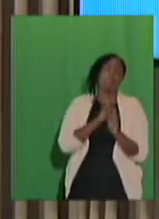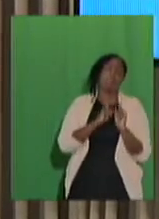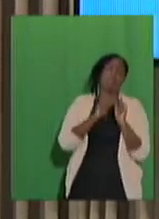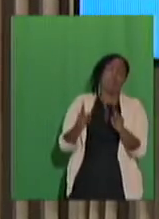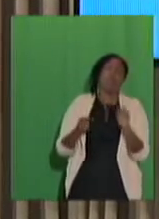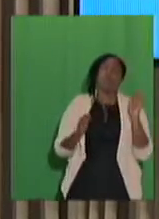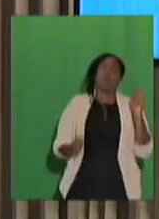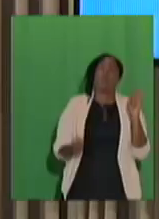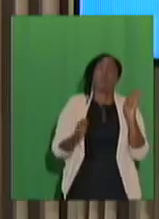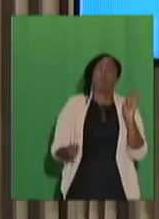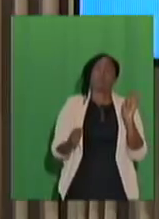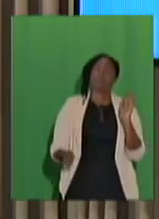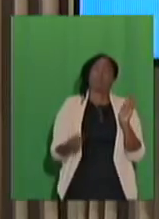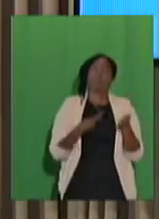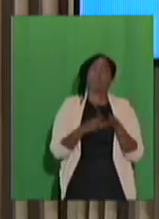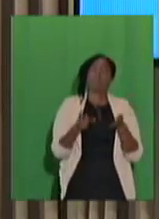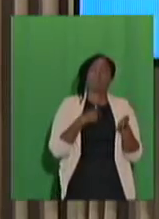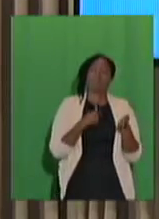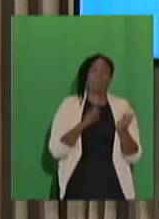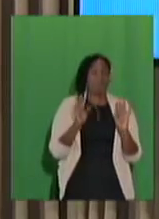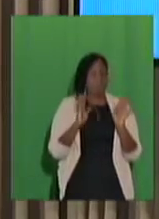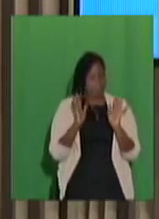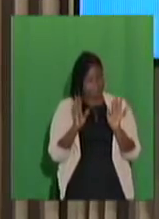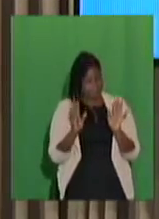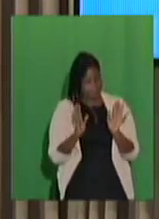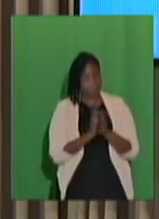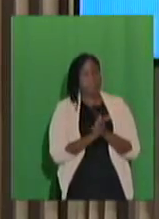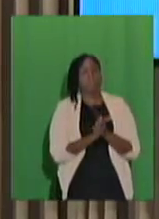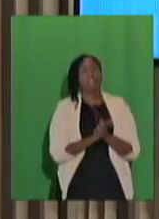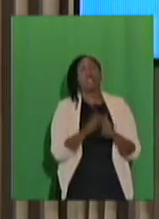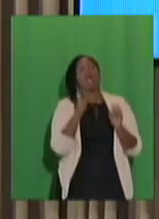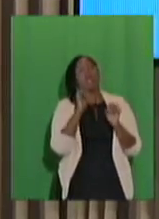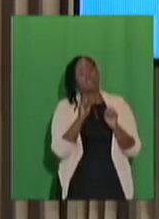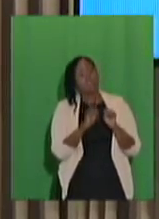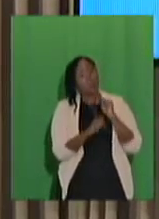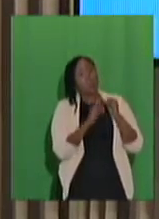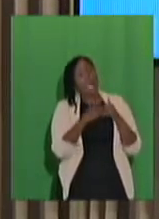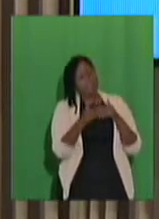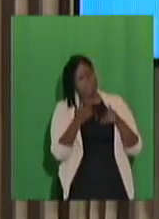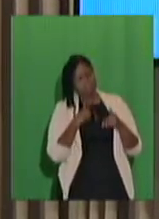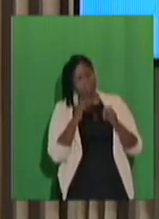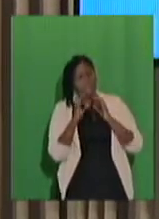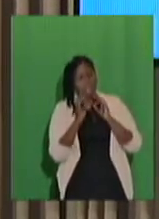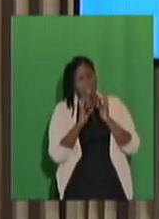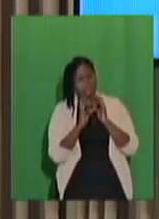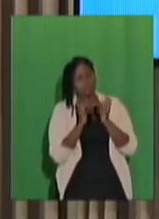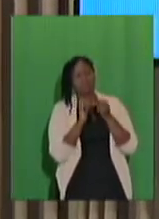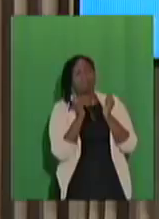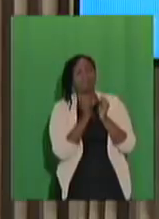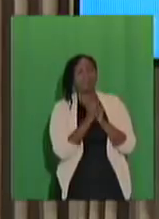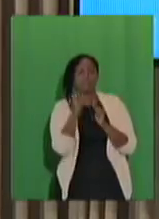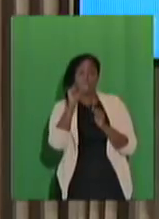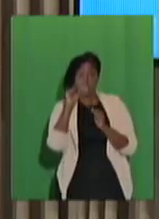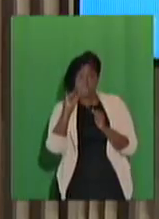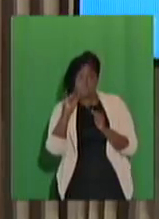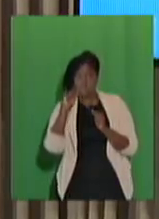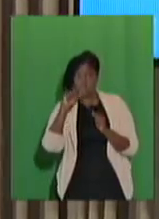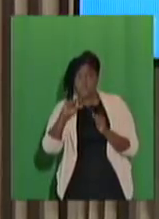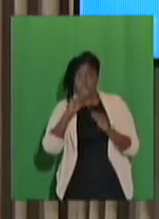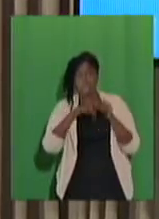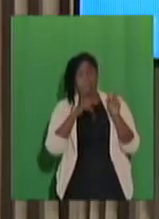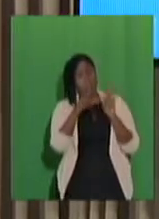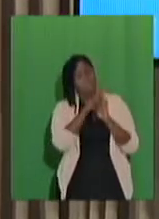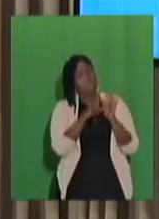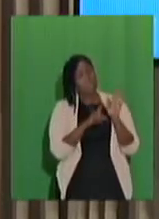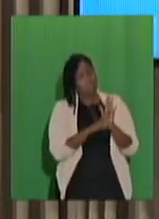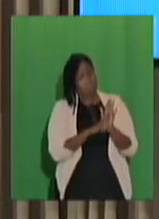legal challenges being advised to me by the Attorney General and the ethical considerations